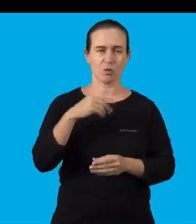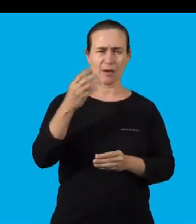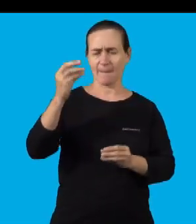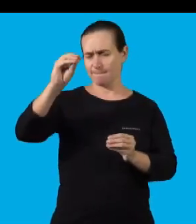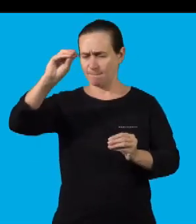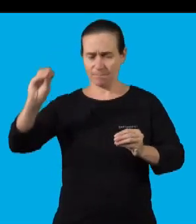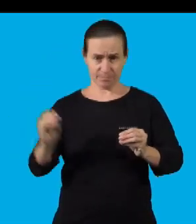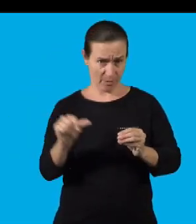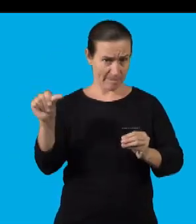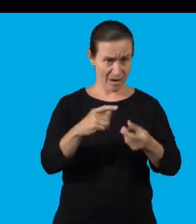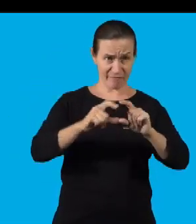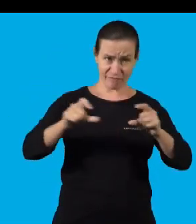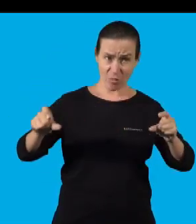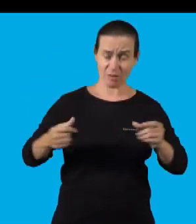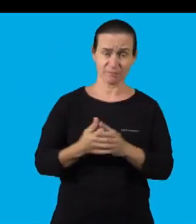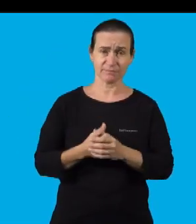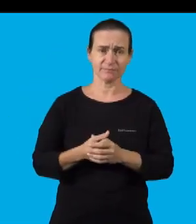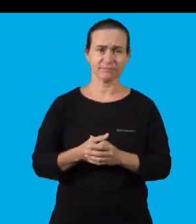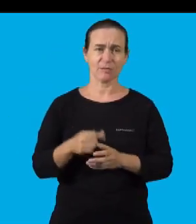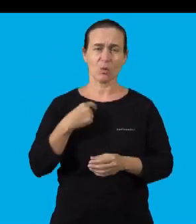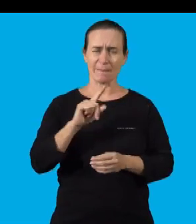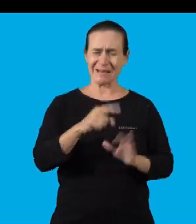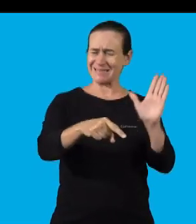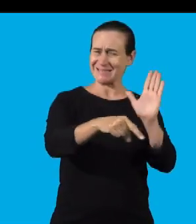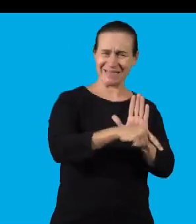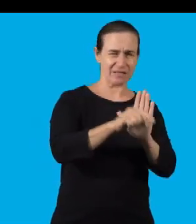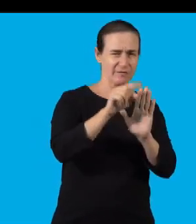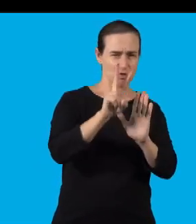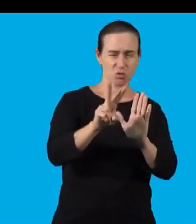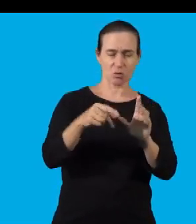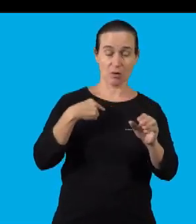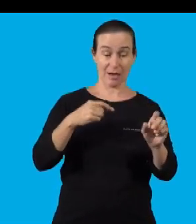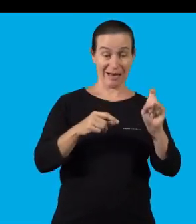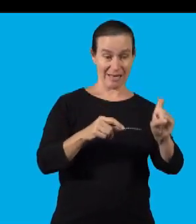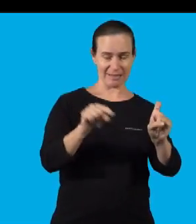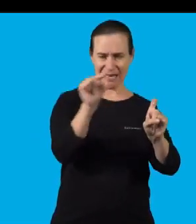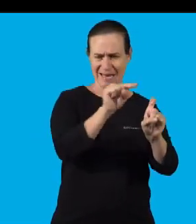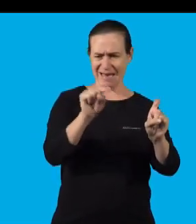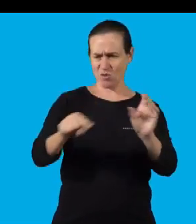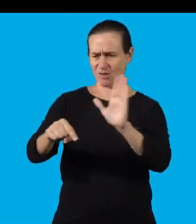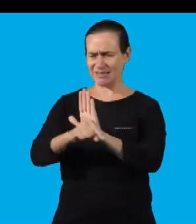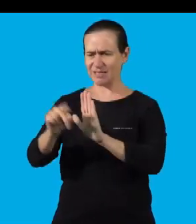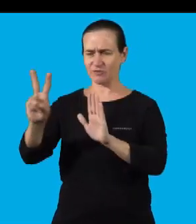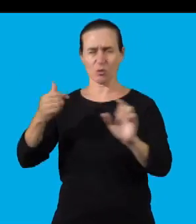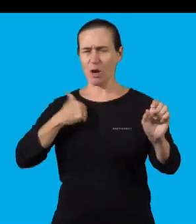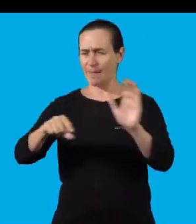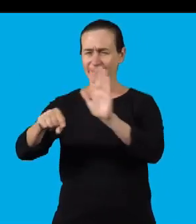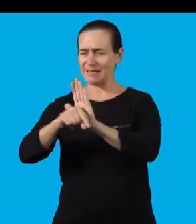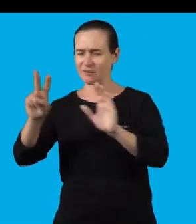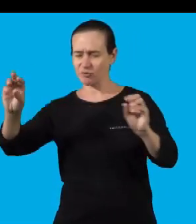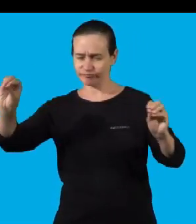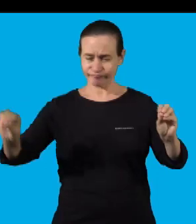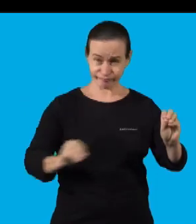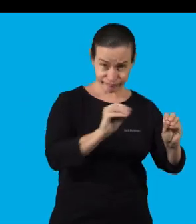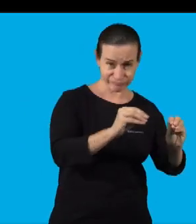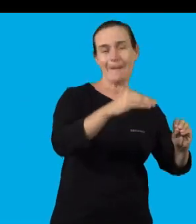going to substitute that back into our formula, you remember we need to take now the -2 back to the same side with the x, and that's going to be a